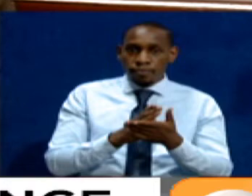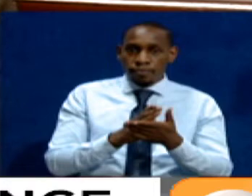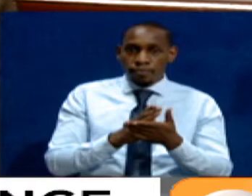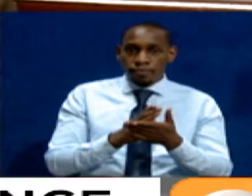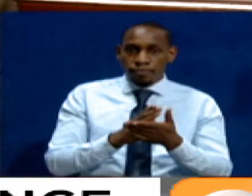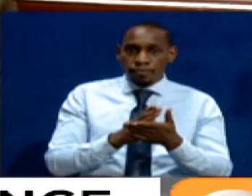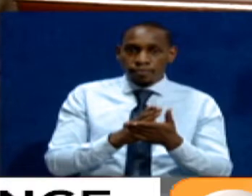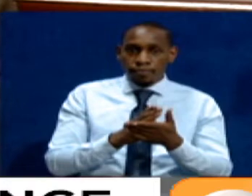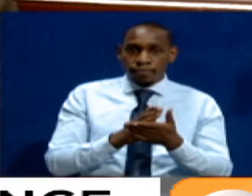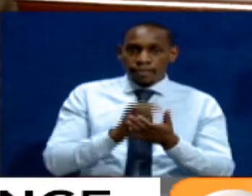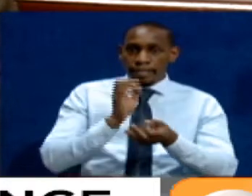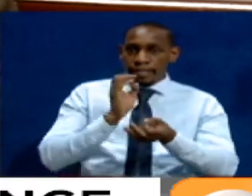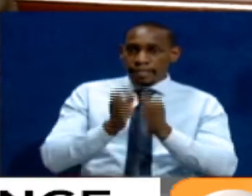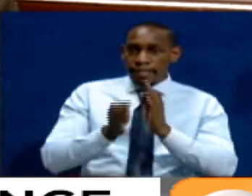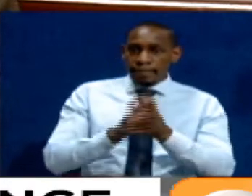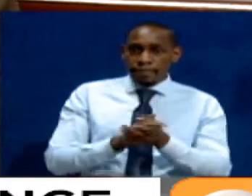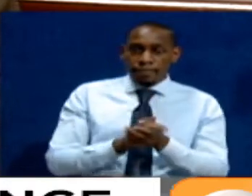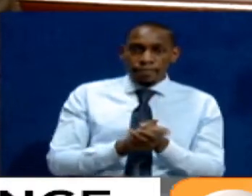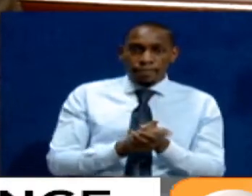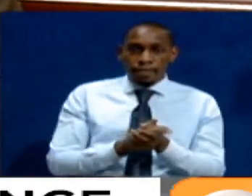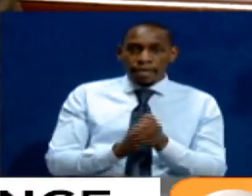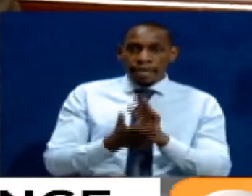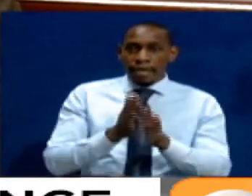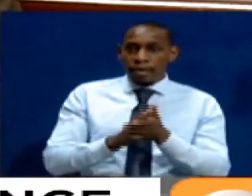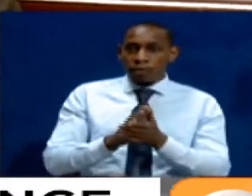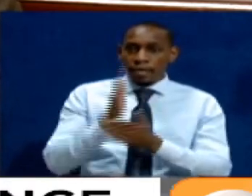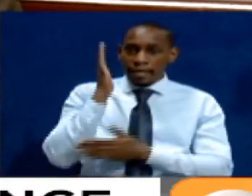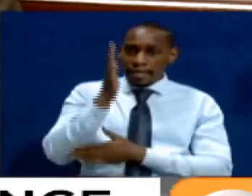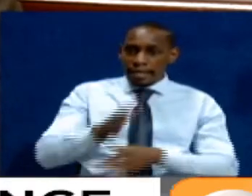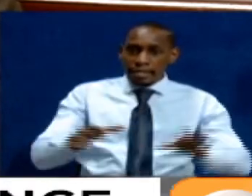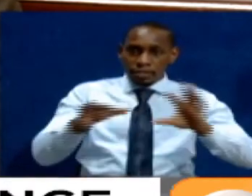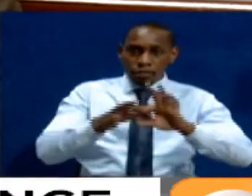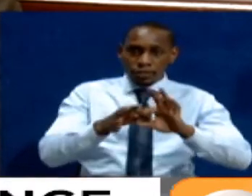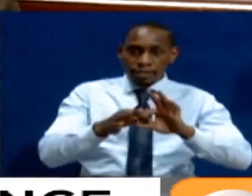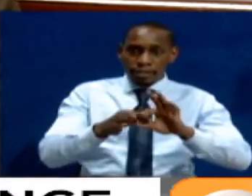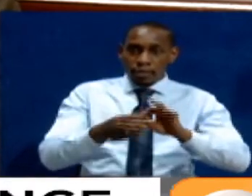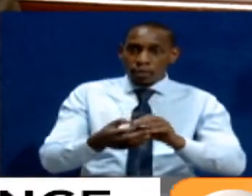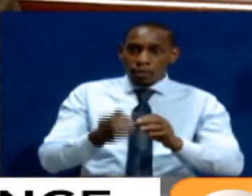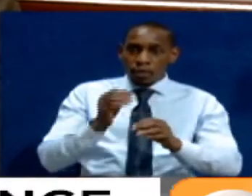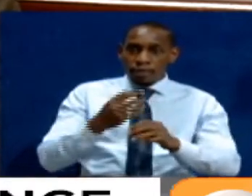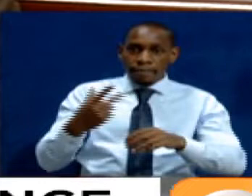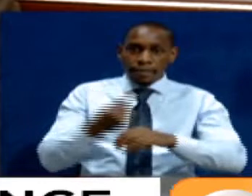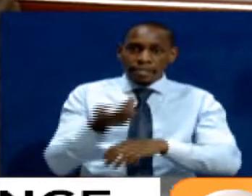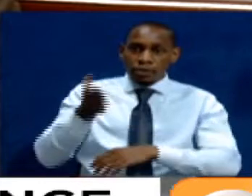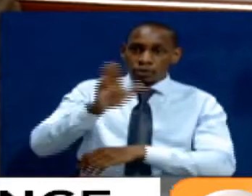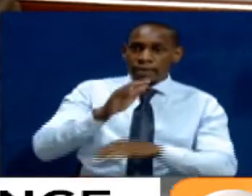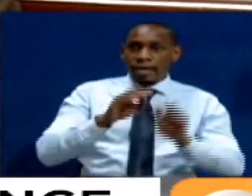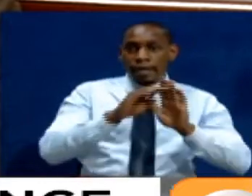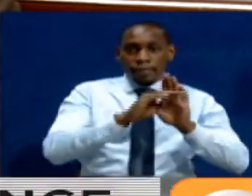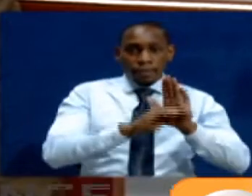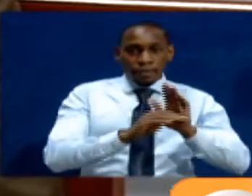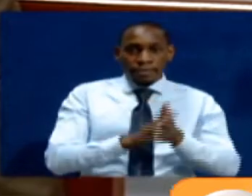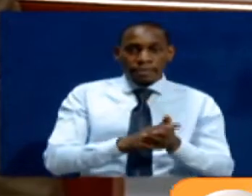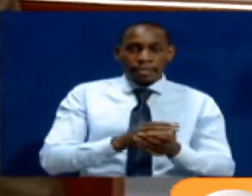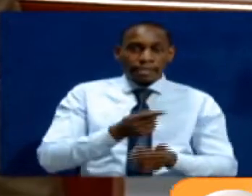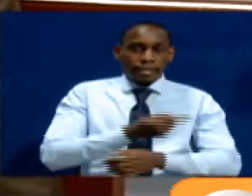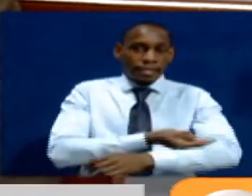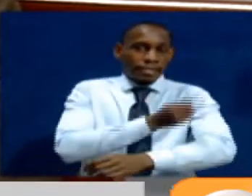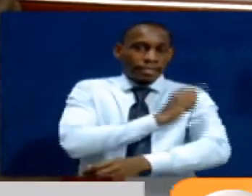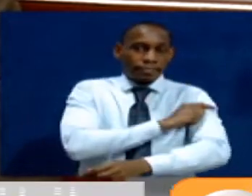suspension, if they don't find any direct link, they are resuming the vaccination program.